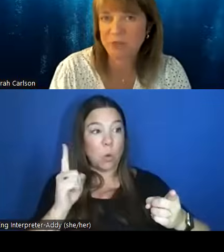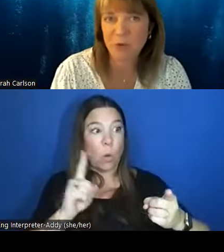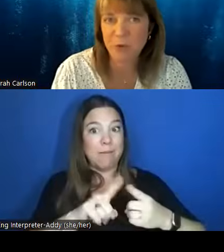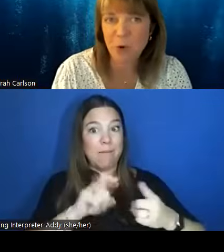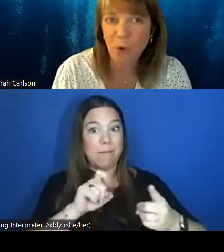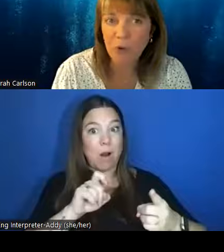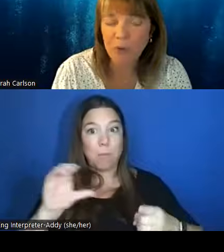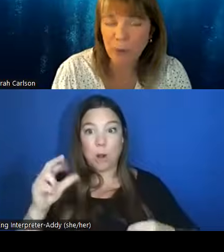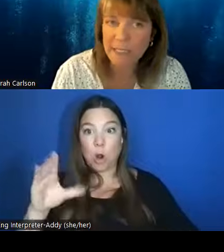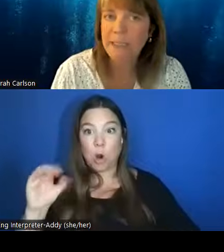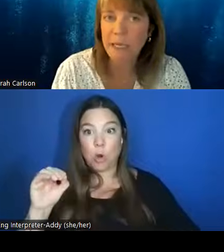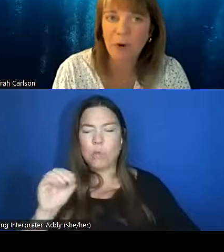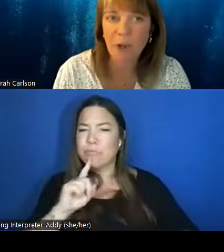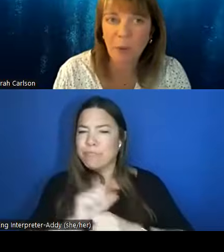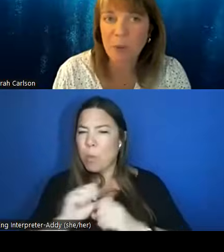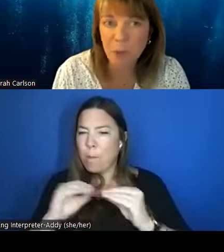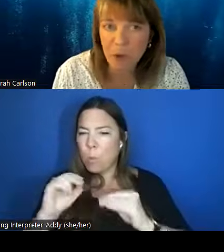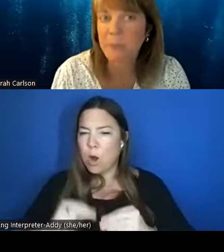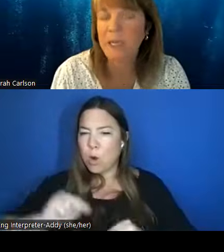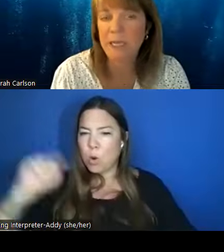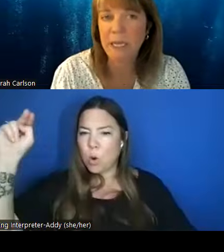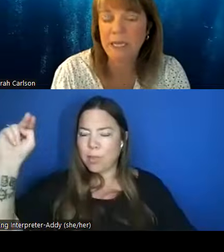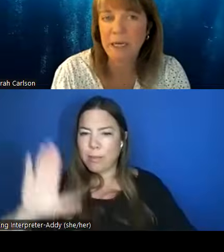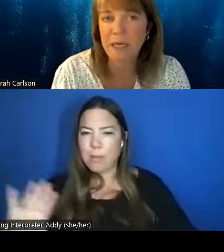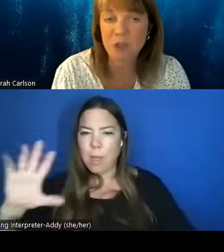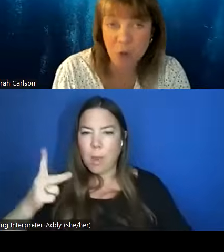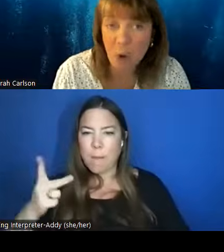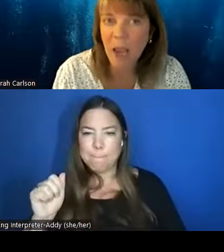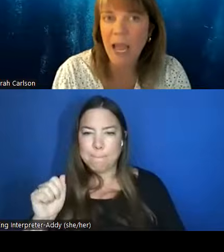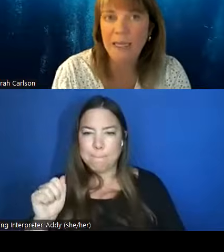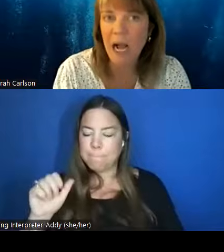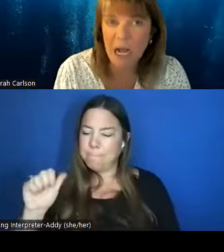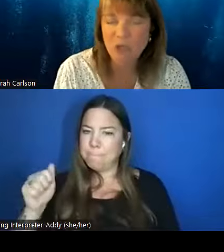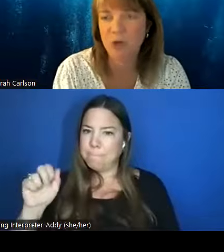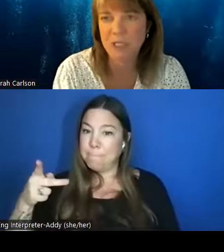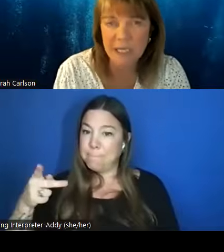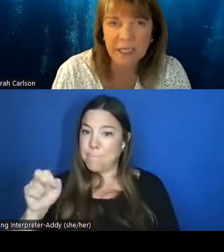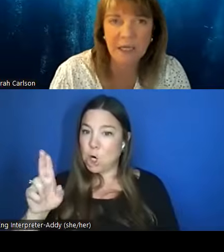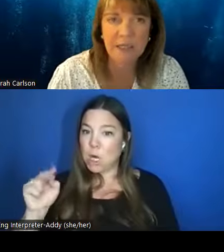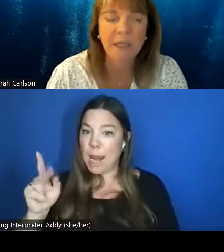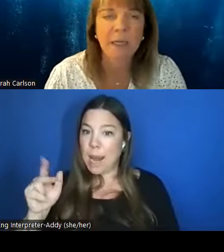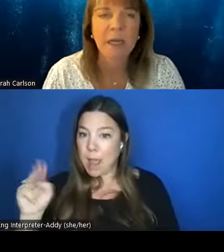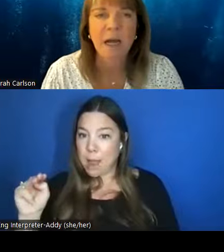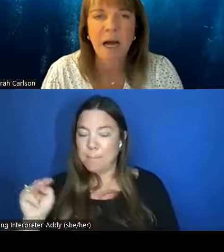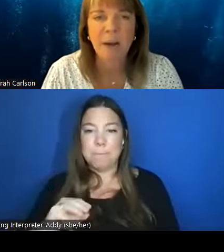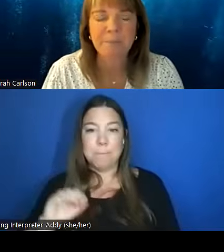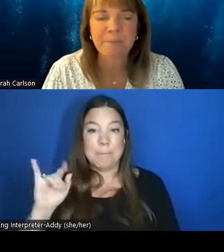actually further north, right, in the area around Pergamon and the Troad at Assos and Ilion.